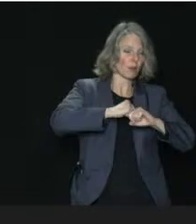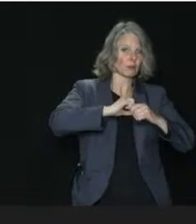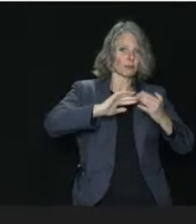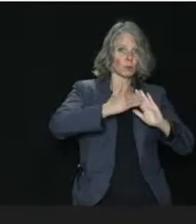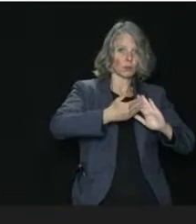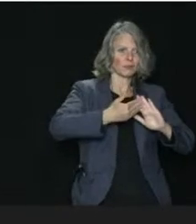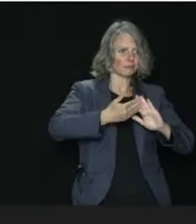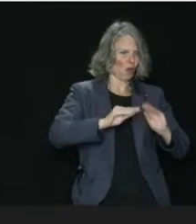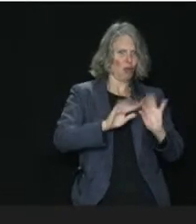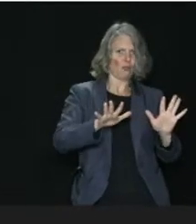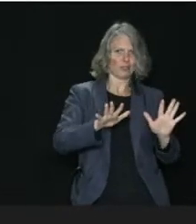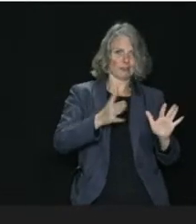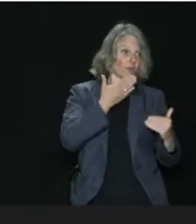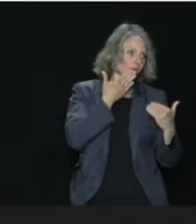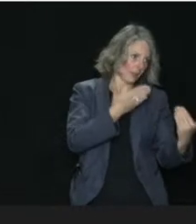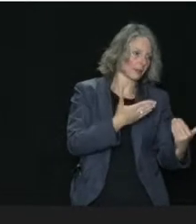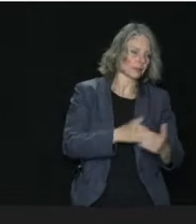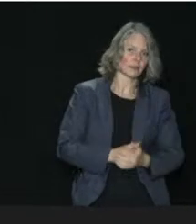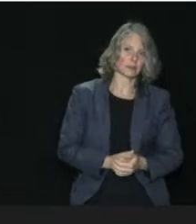clear. Now,